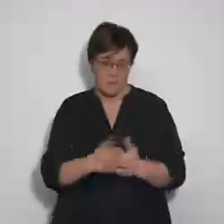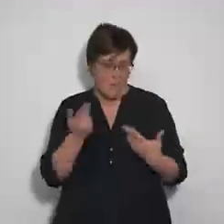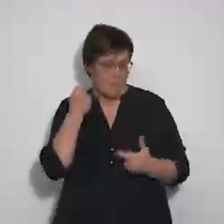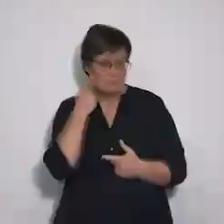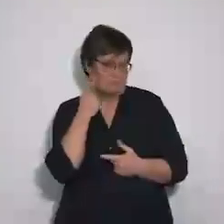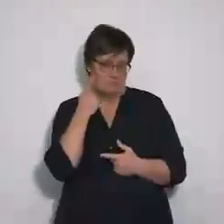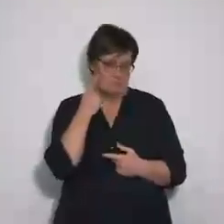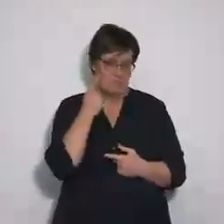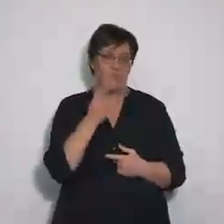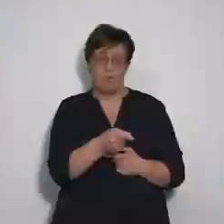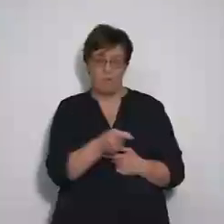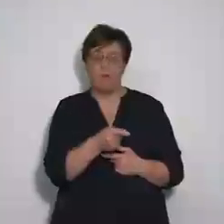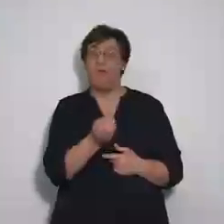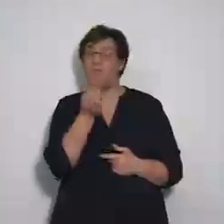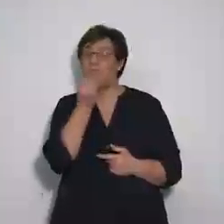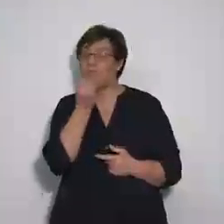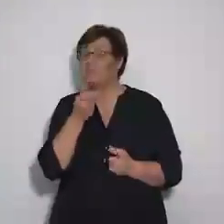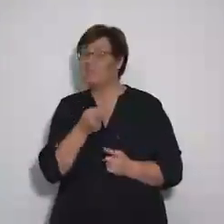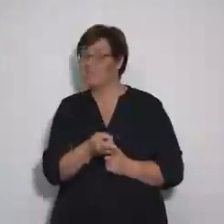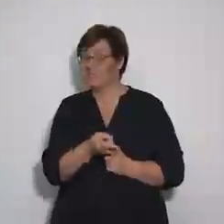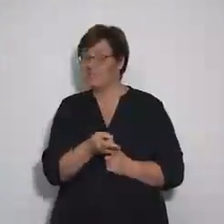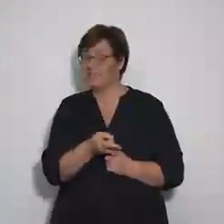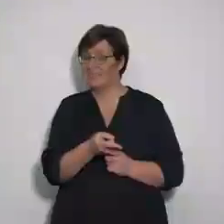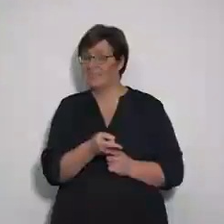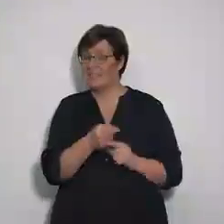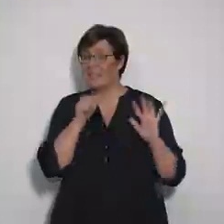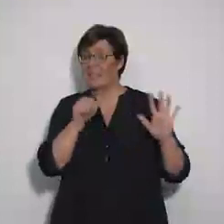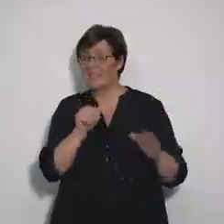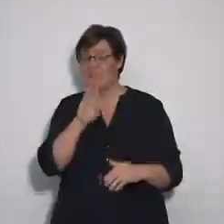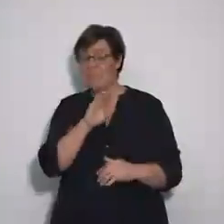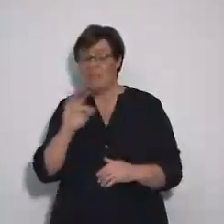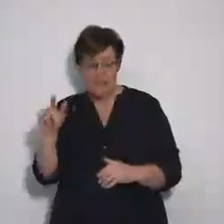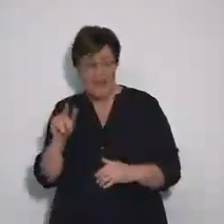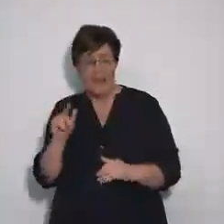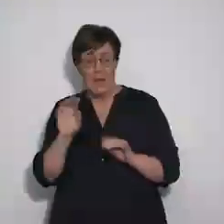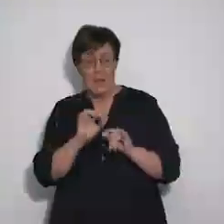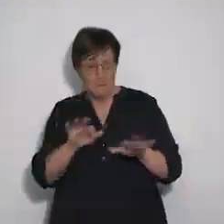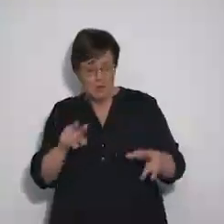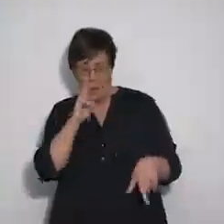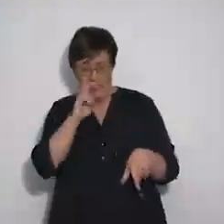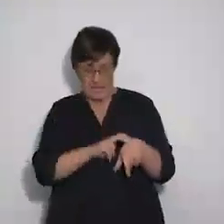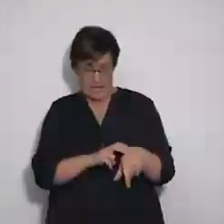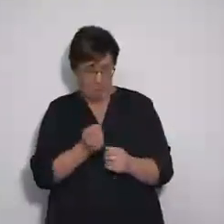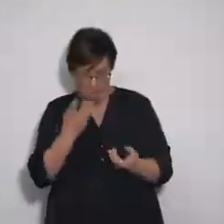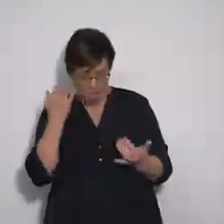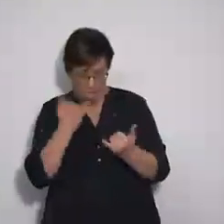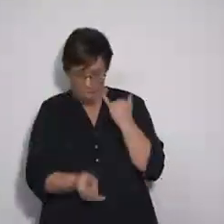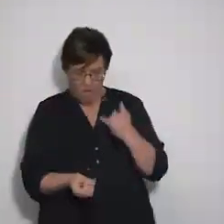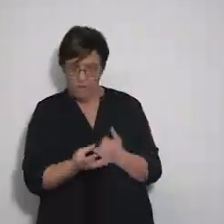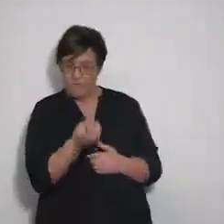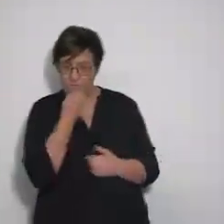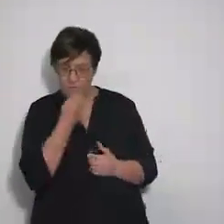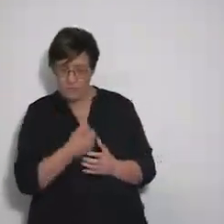we've underestimated how much nutrients 6 billion bacteria are going to need,